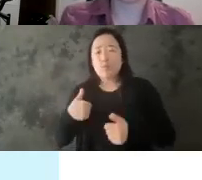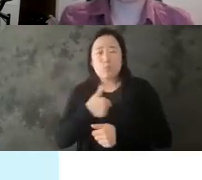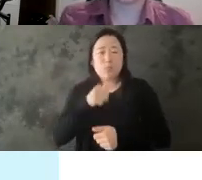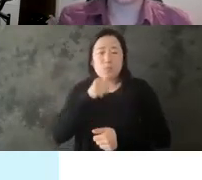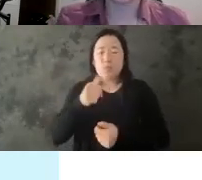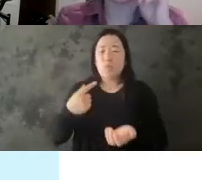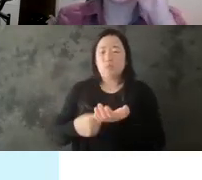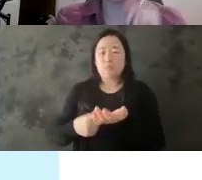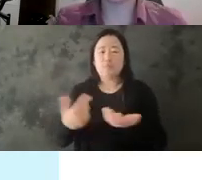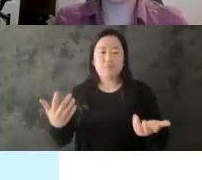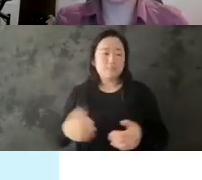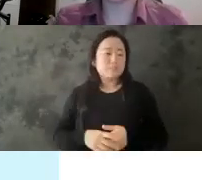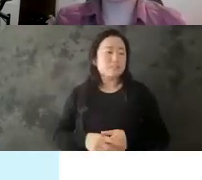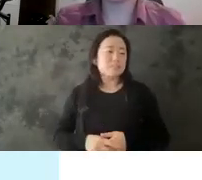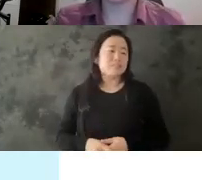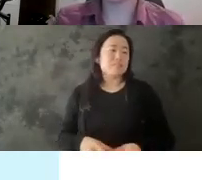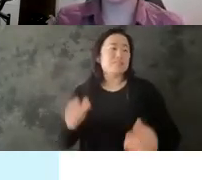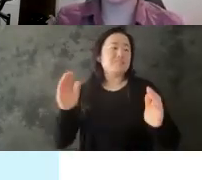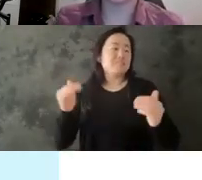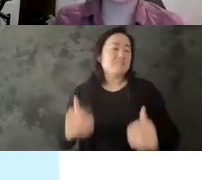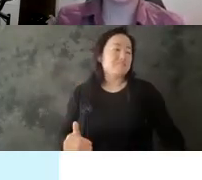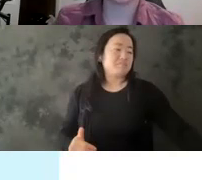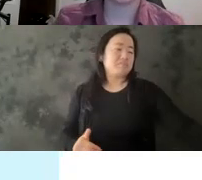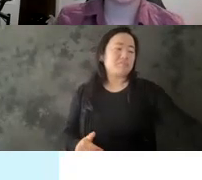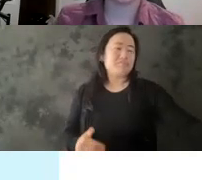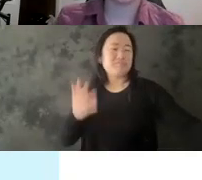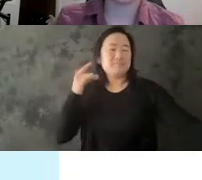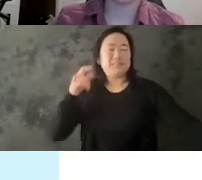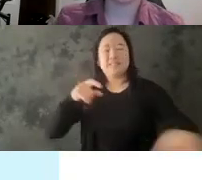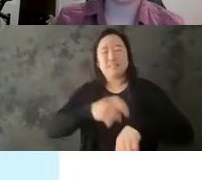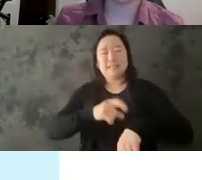just for time purposes, we'll go ahead and move on to the next section.